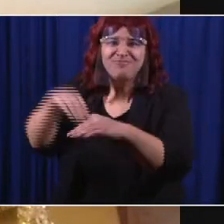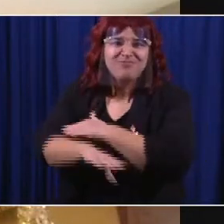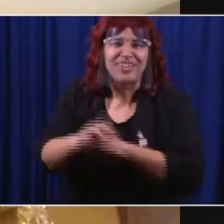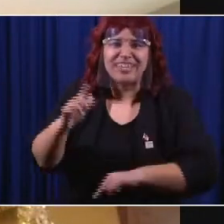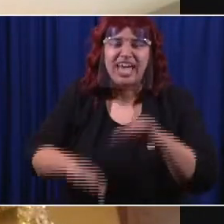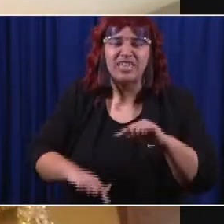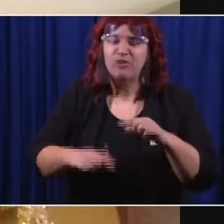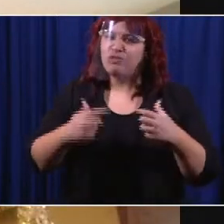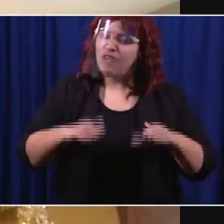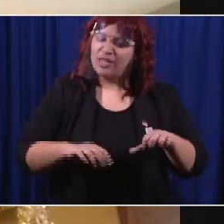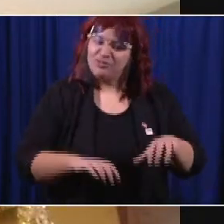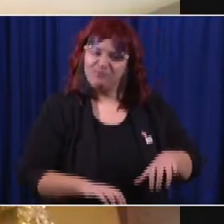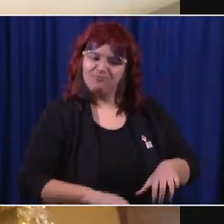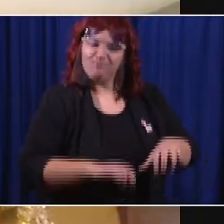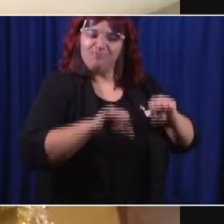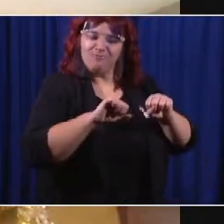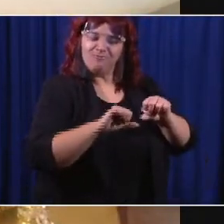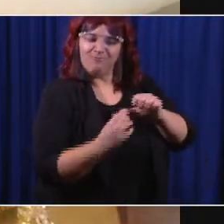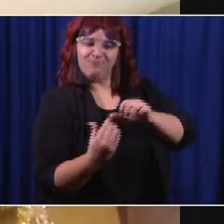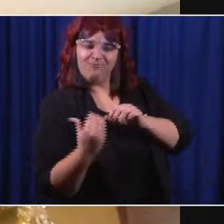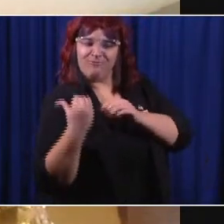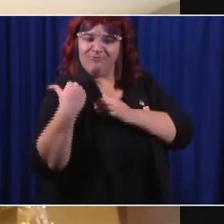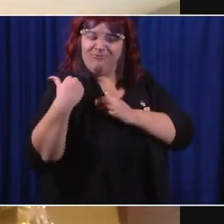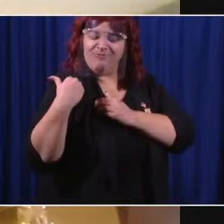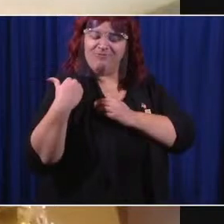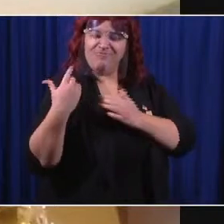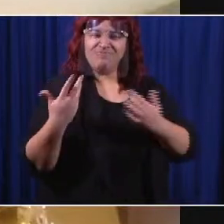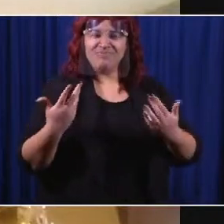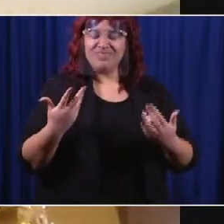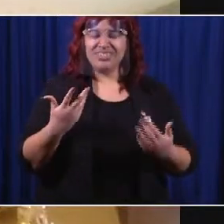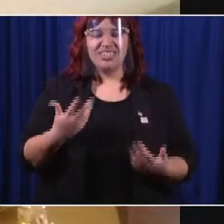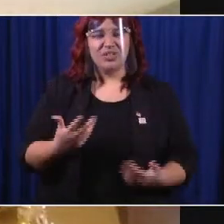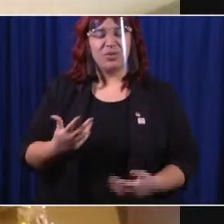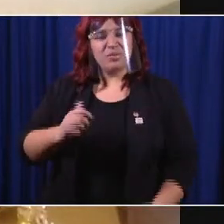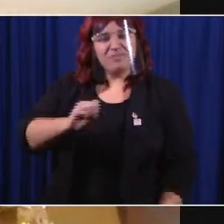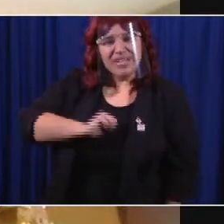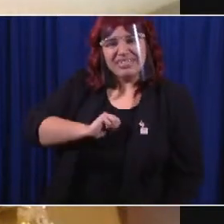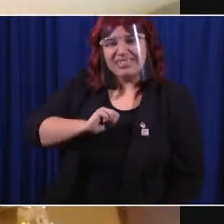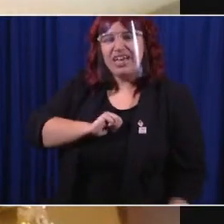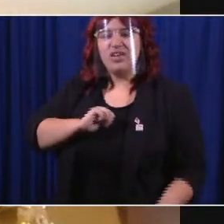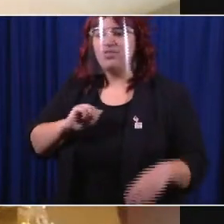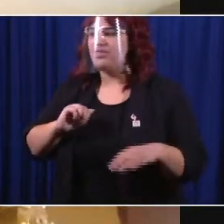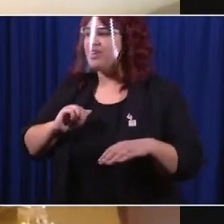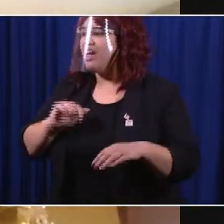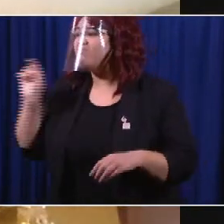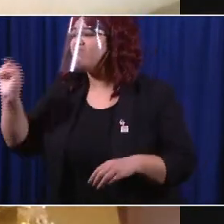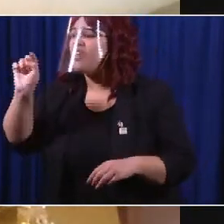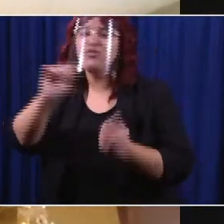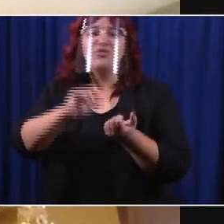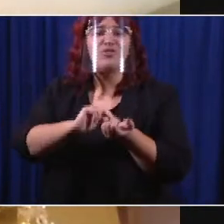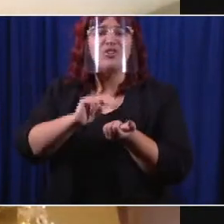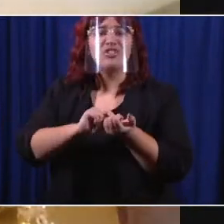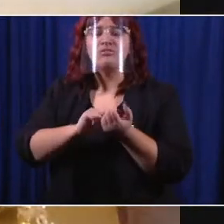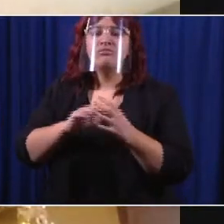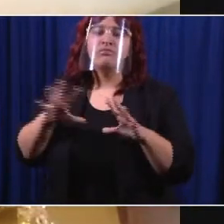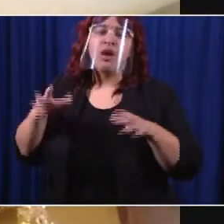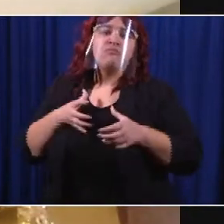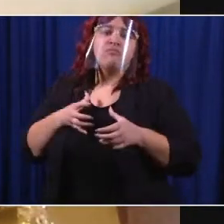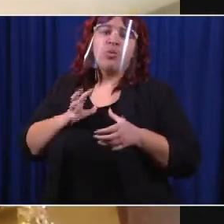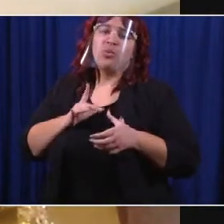of excellent nurses and a great team, and everybody really works well together, and everybody really helps each other out.